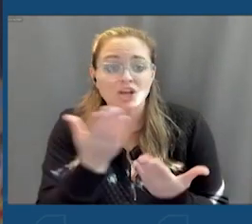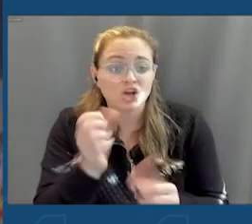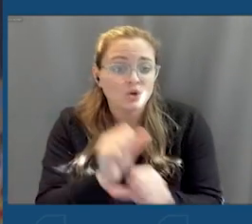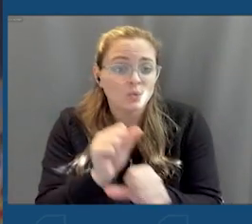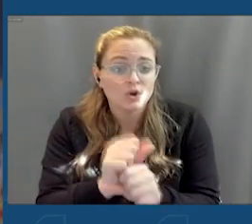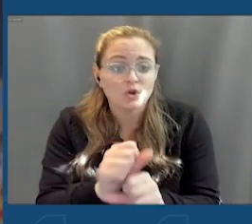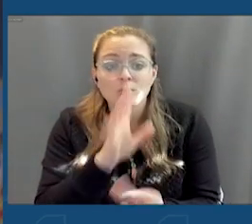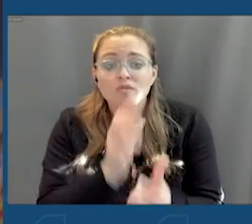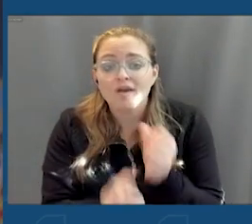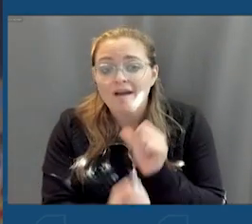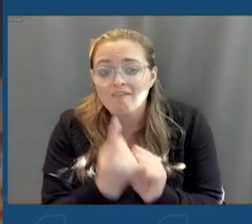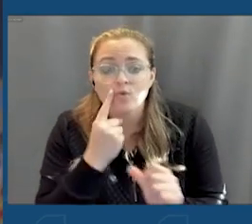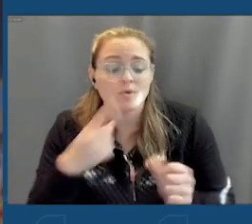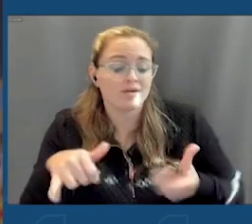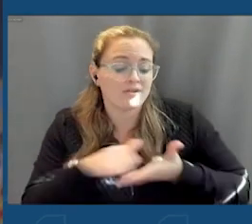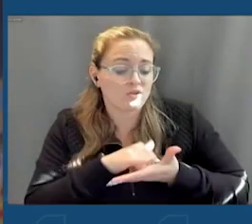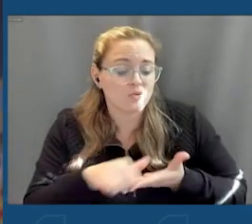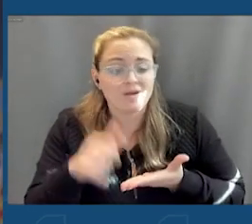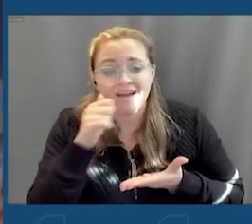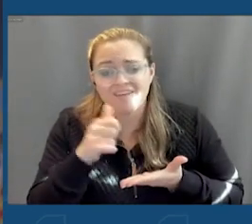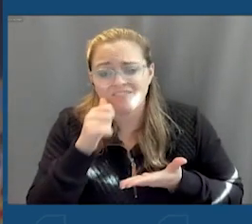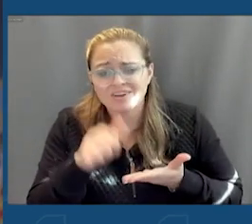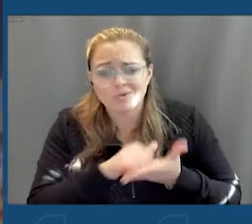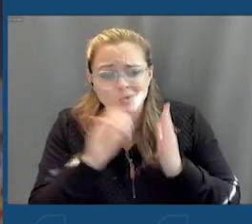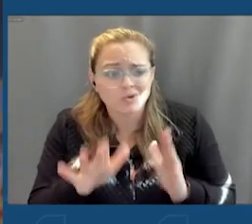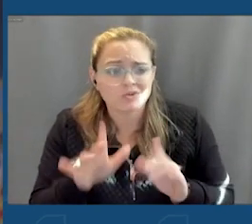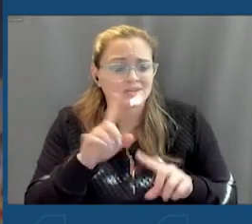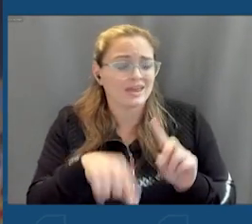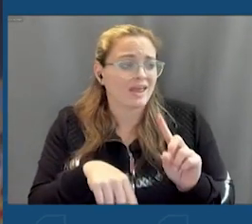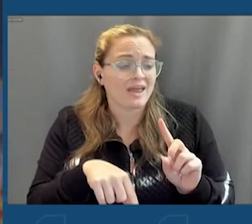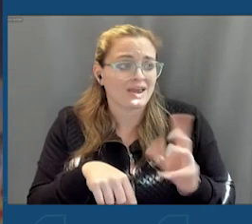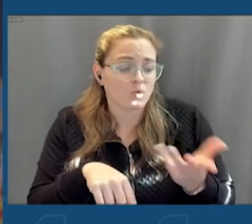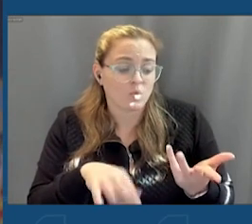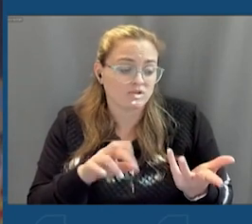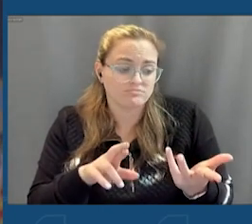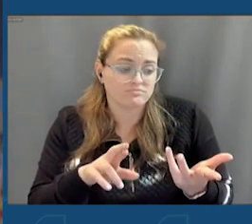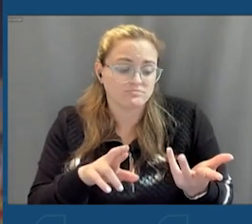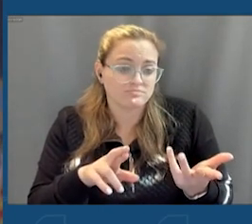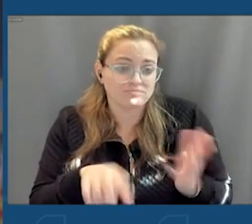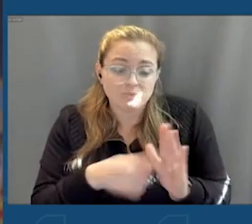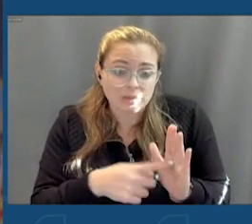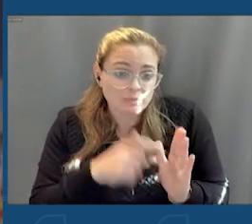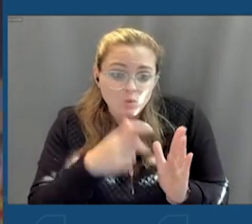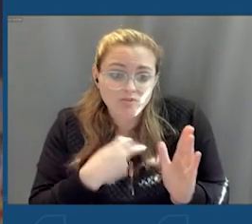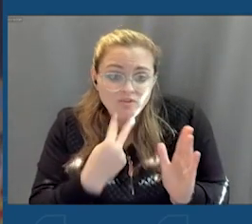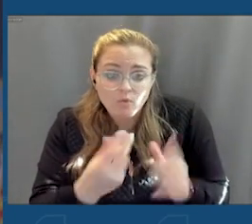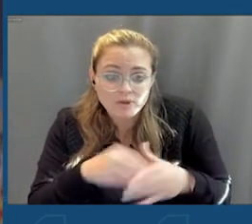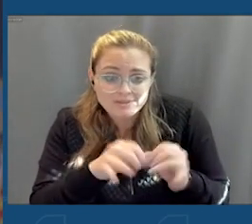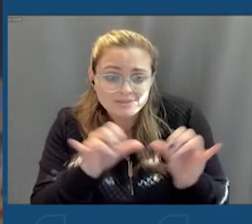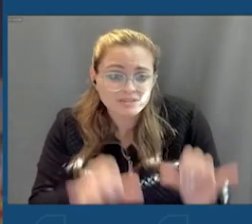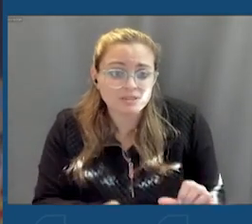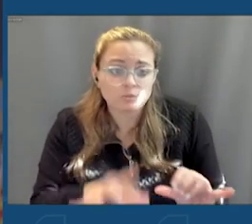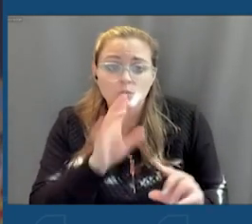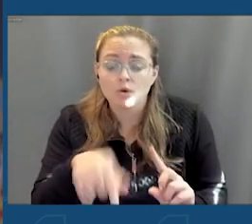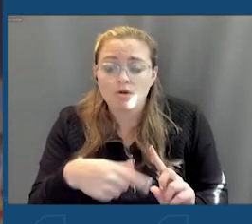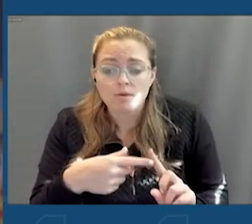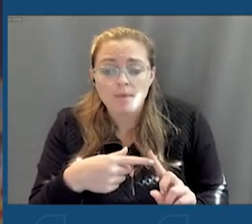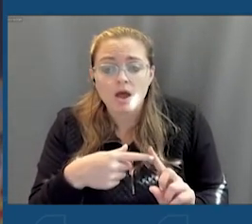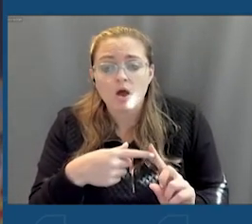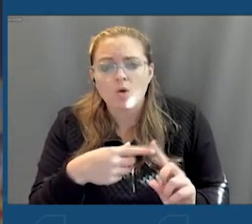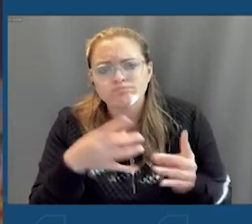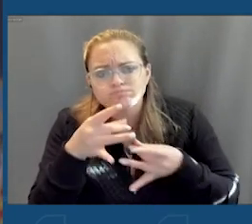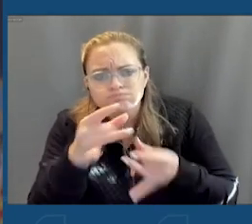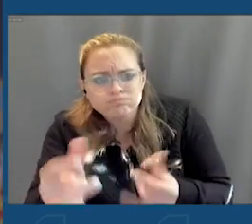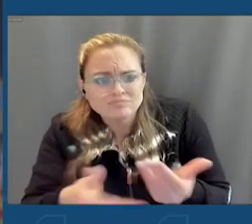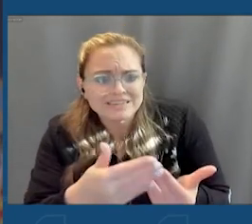for every New Yorker, everyday New Yorkers who do not at times have voice in the system. So to speak about streamlining the